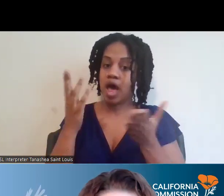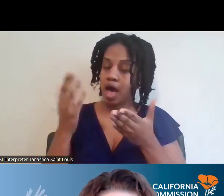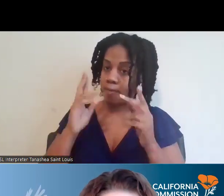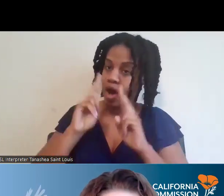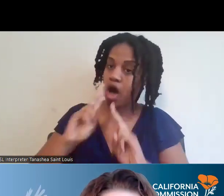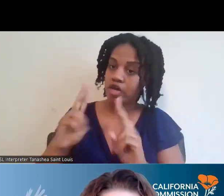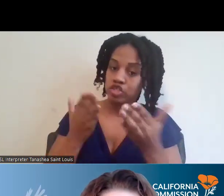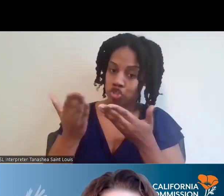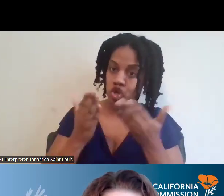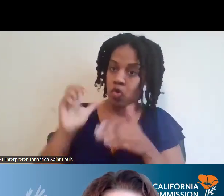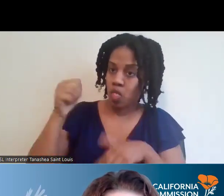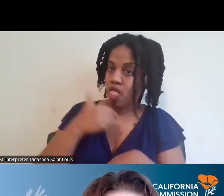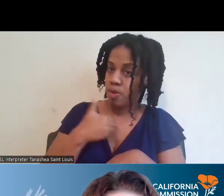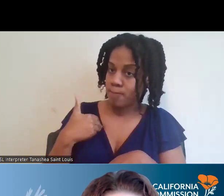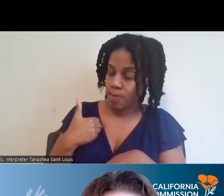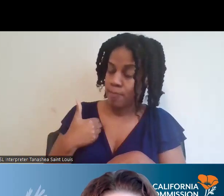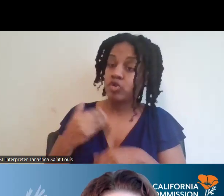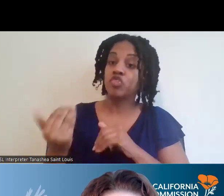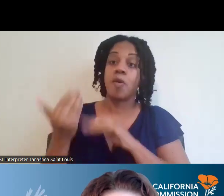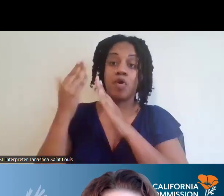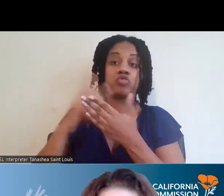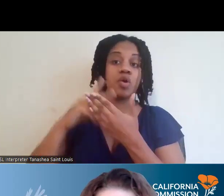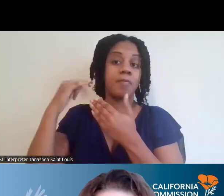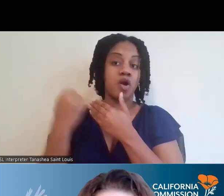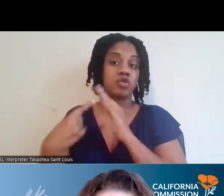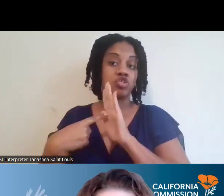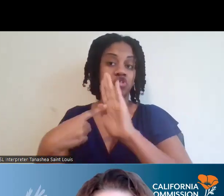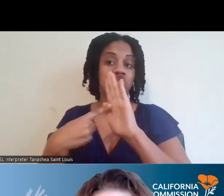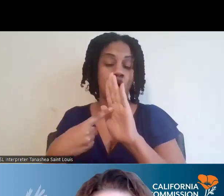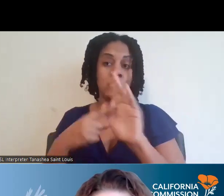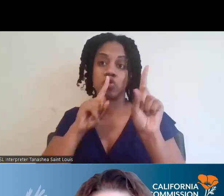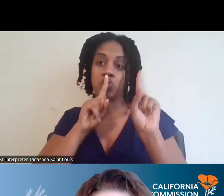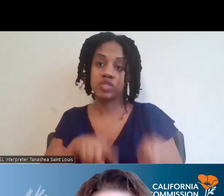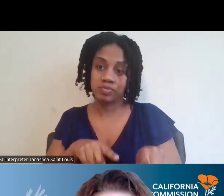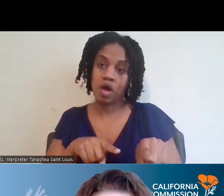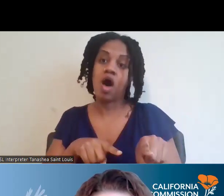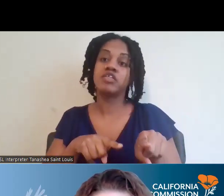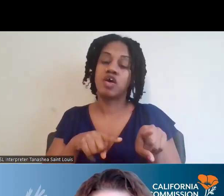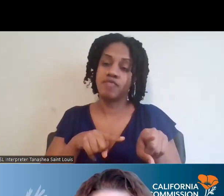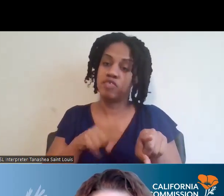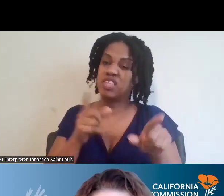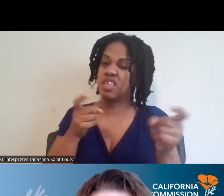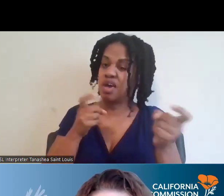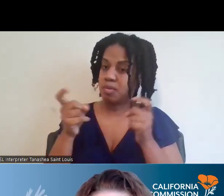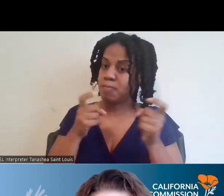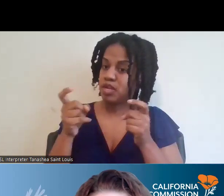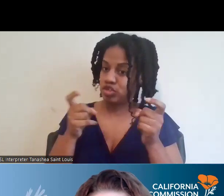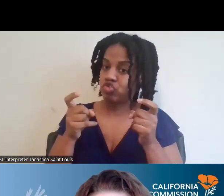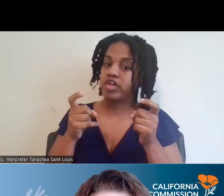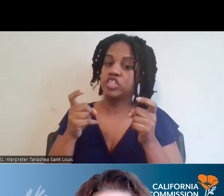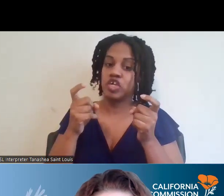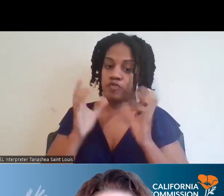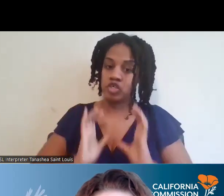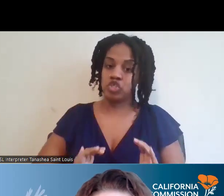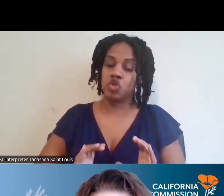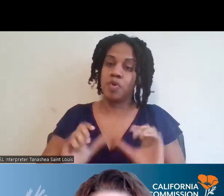wonderful members. The approach to this project reflects the responsiveness of the Newsom administration to advocates and consumers. It's a